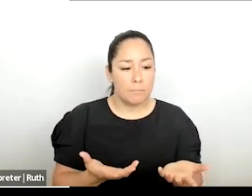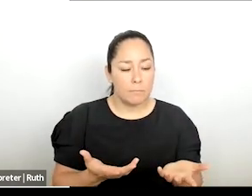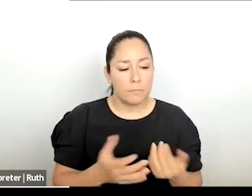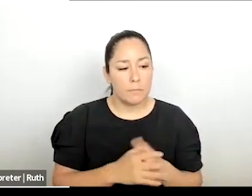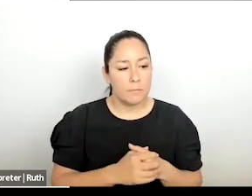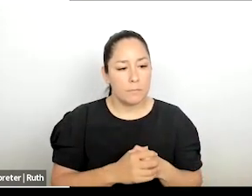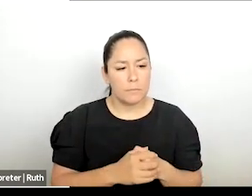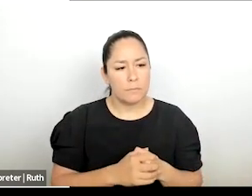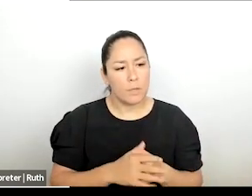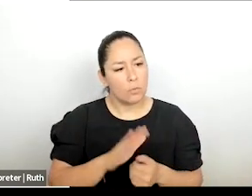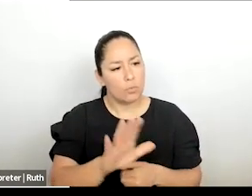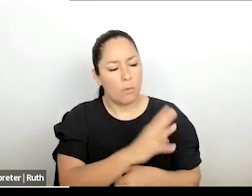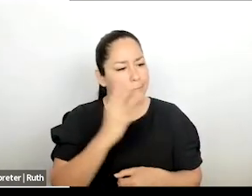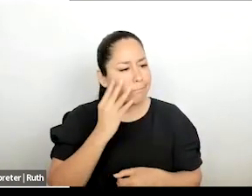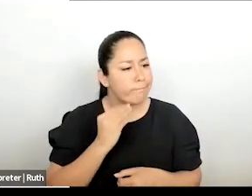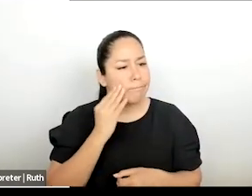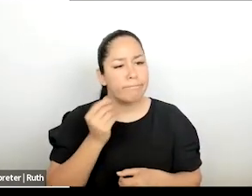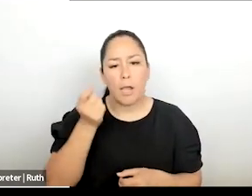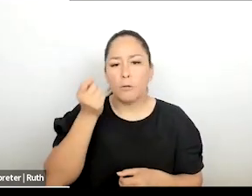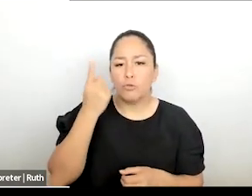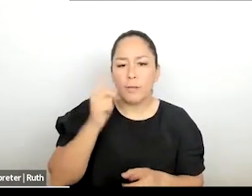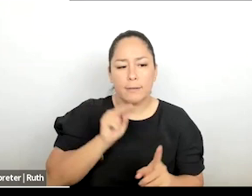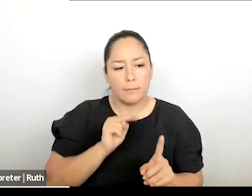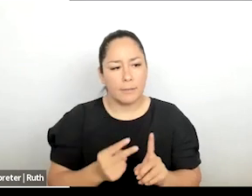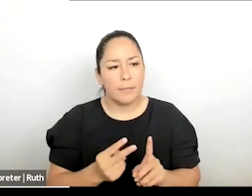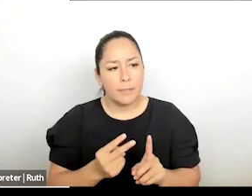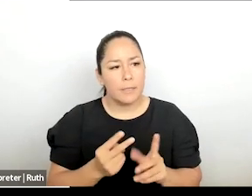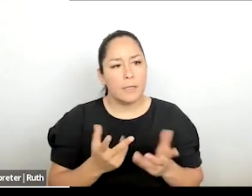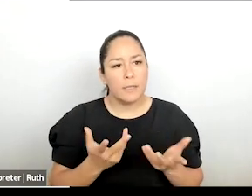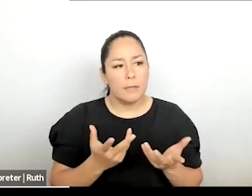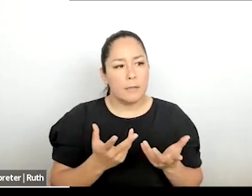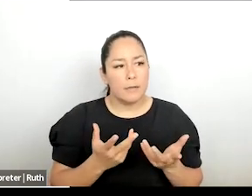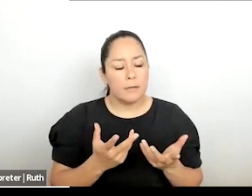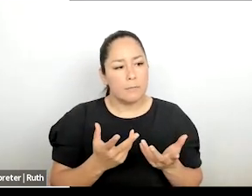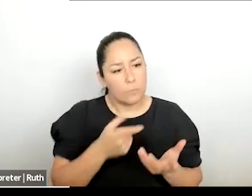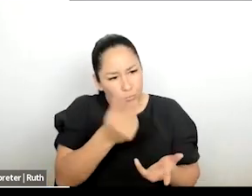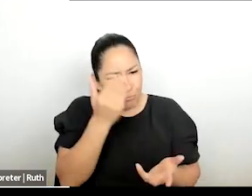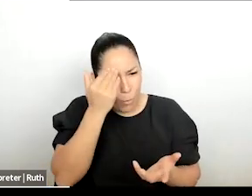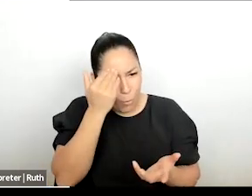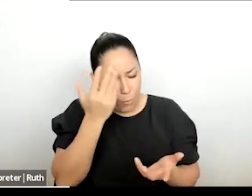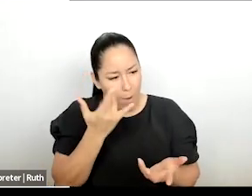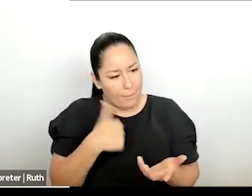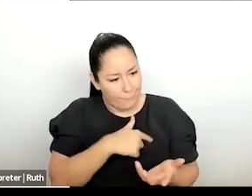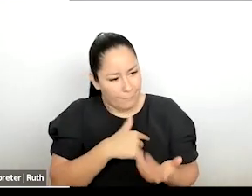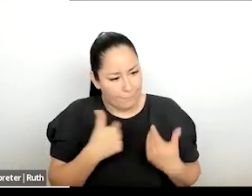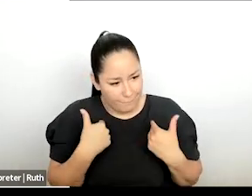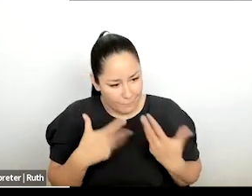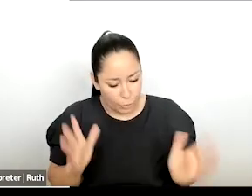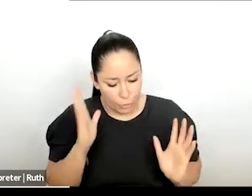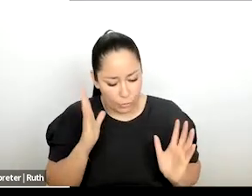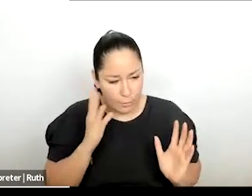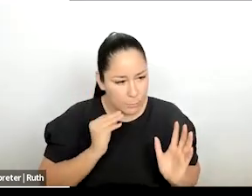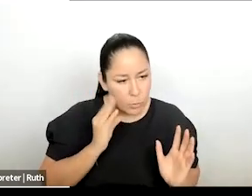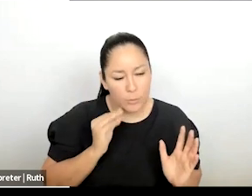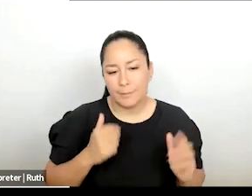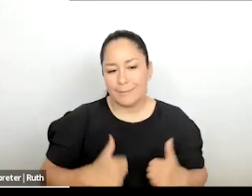your understanding about the solutions and the needs are very intimate because you were living through it. And so this is an opportunity to tap